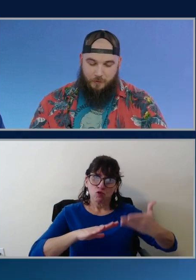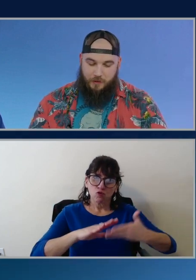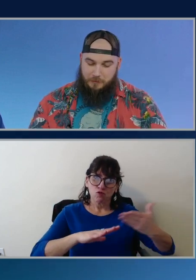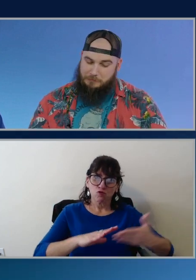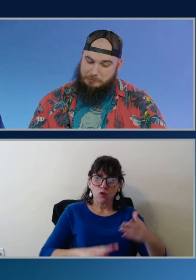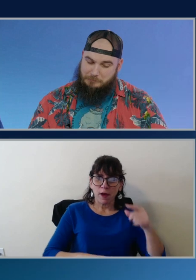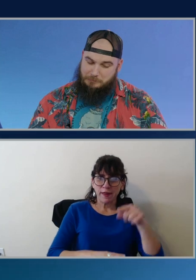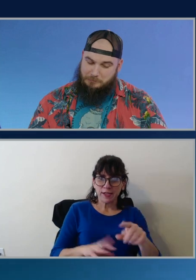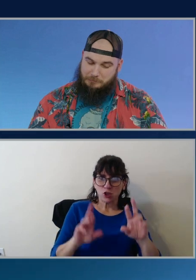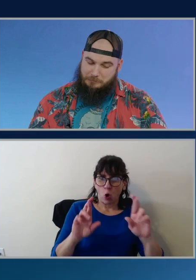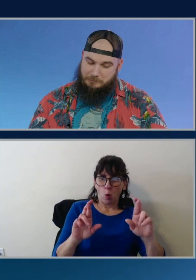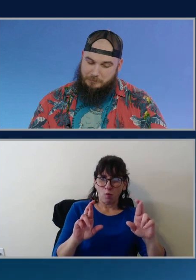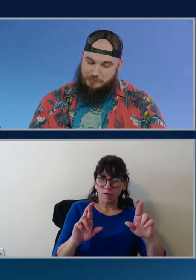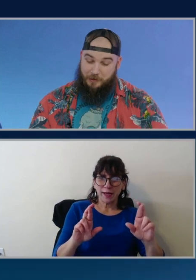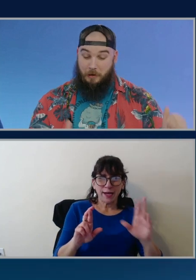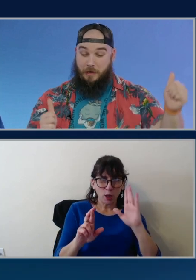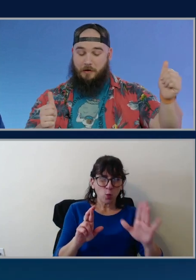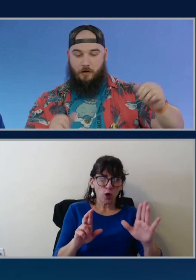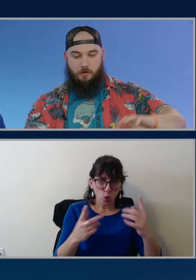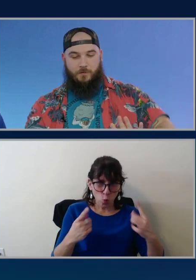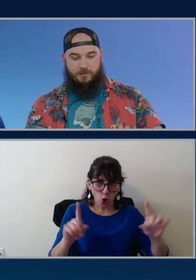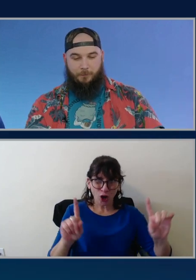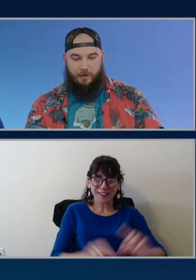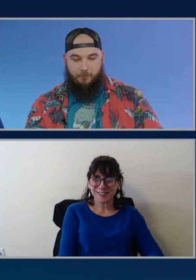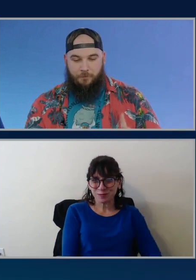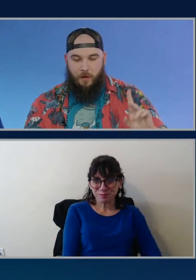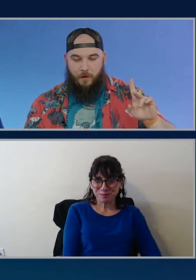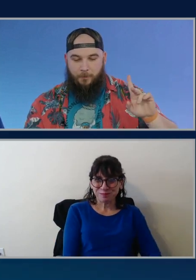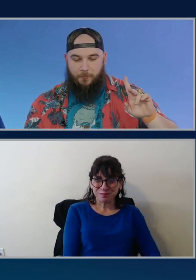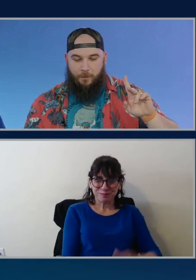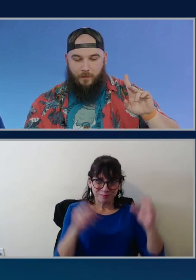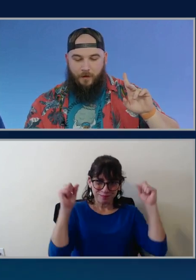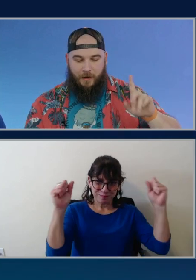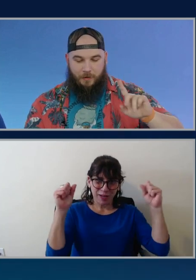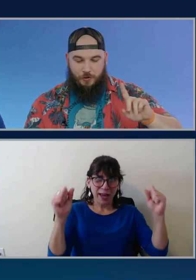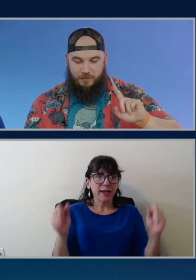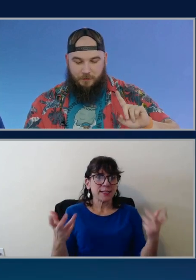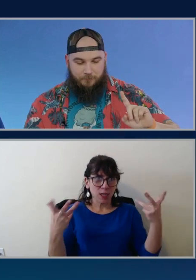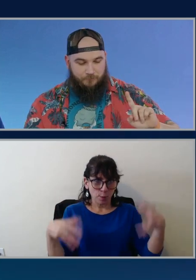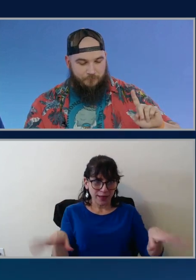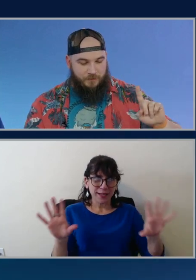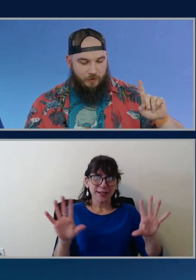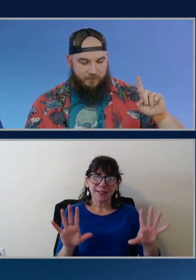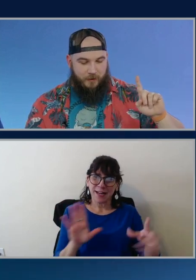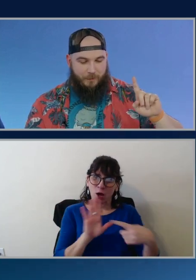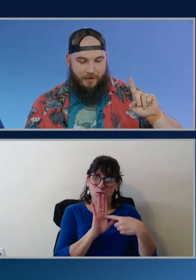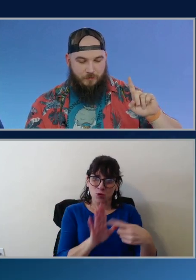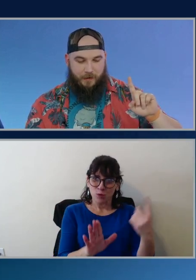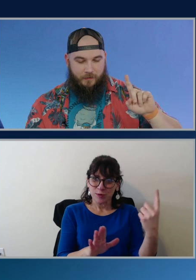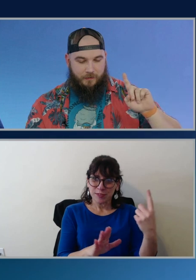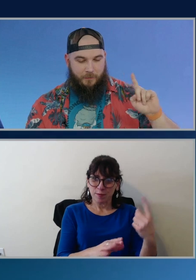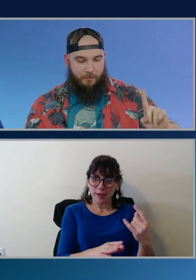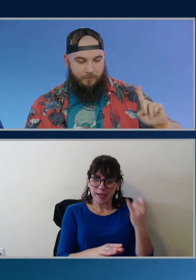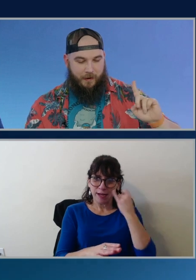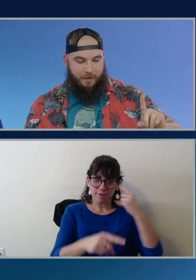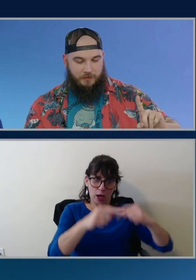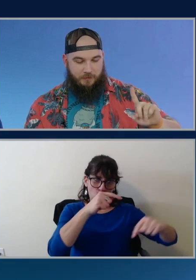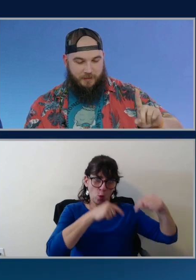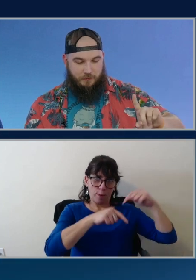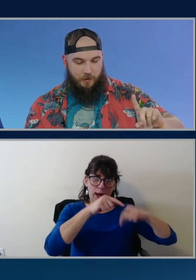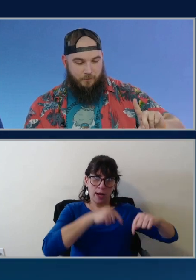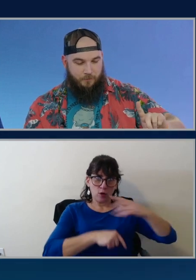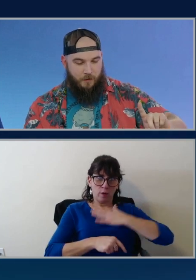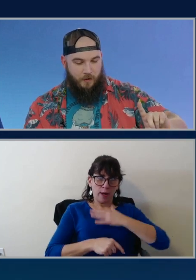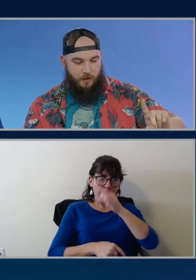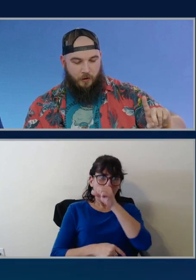hopefully it's going to work. That's right. Okay, good. It's completed. And I'm going to show you something. So if I go back to my Amazon